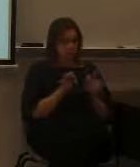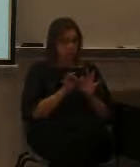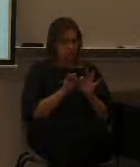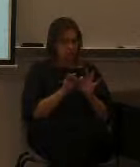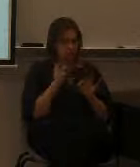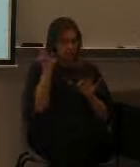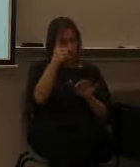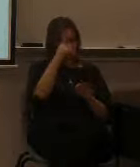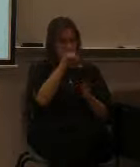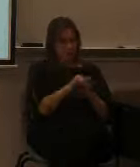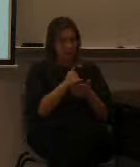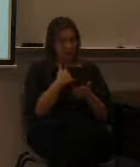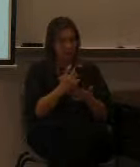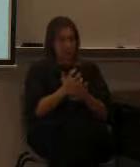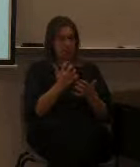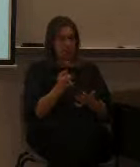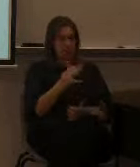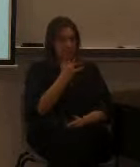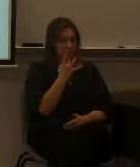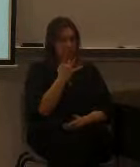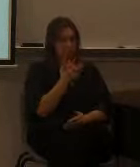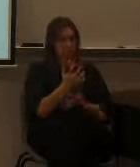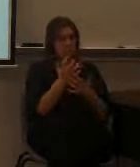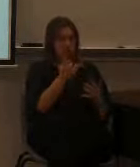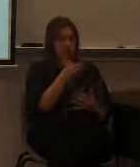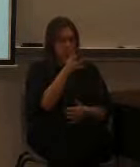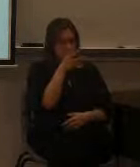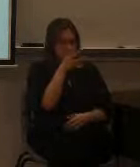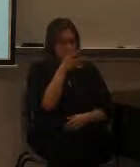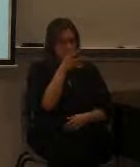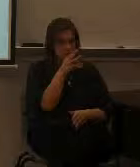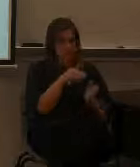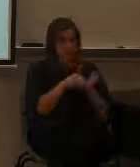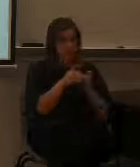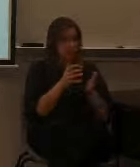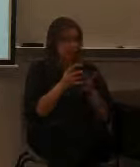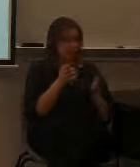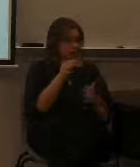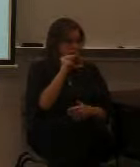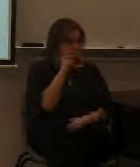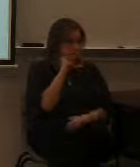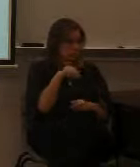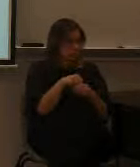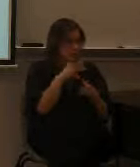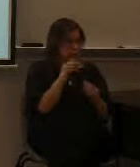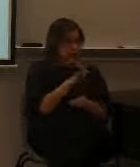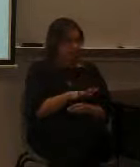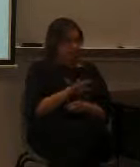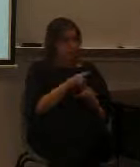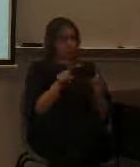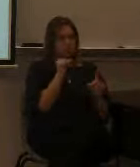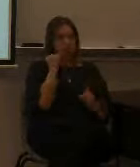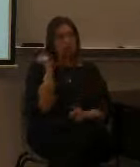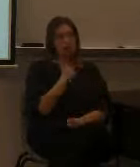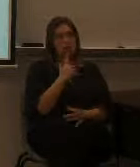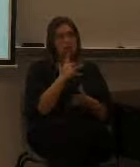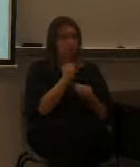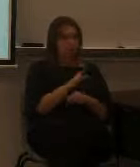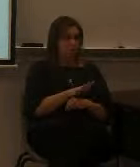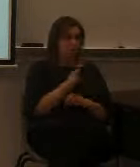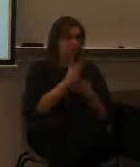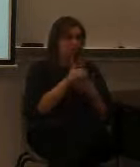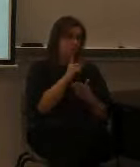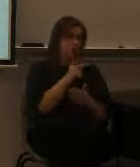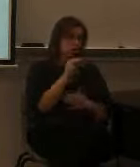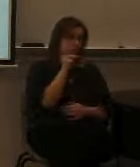And the reason for that is there's lots of life, there's lots of water, there's oftentimes lots of nutrients in wetlands, although not all wetlands. Some wetlands are